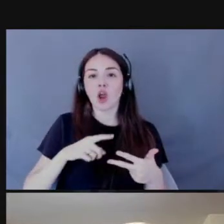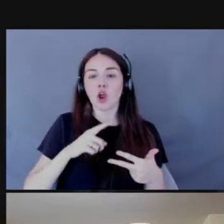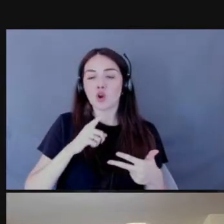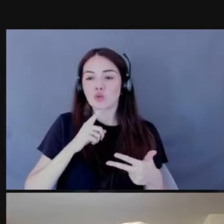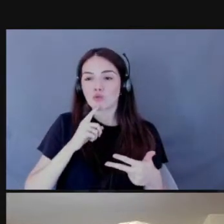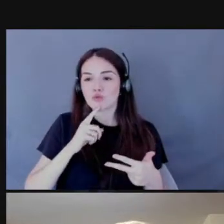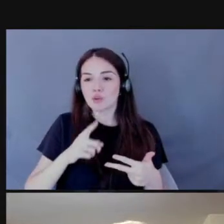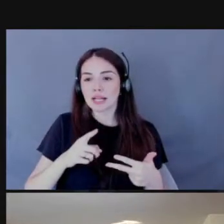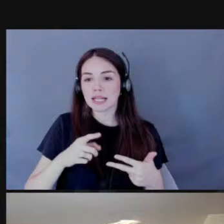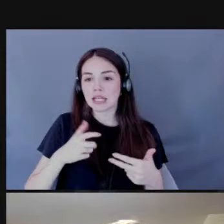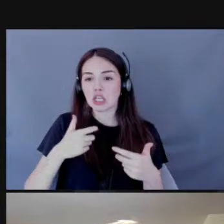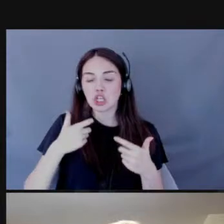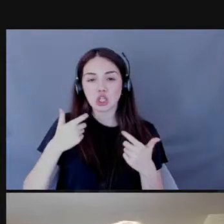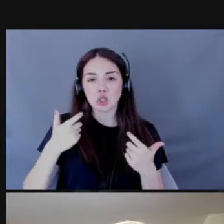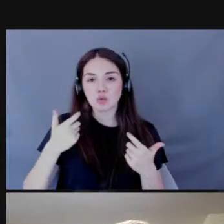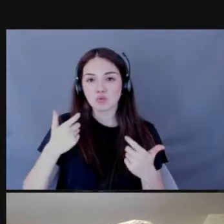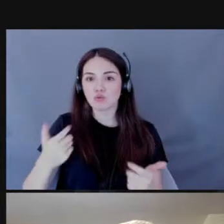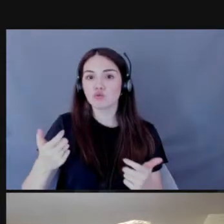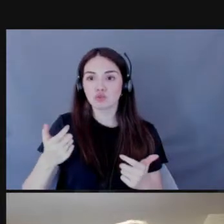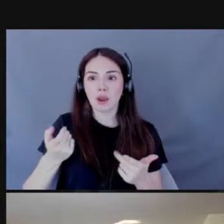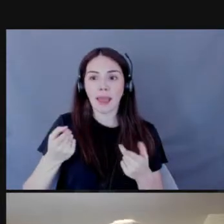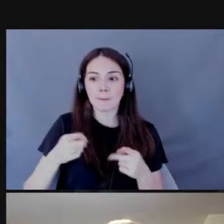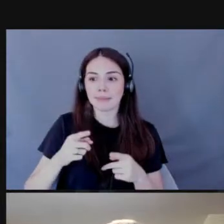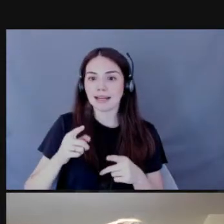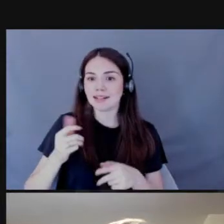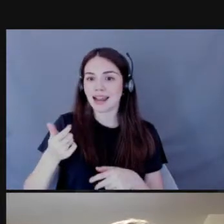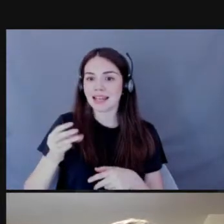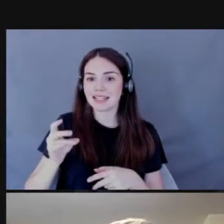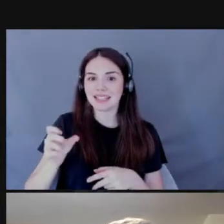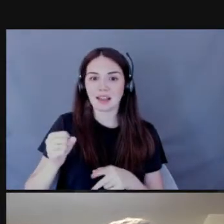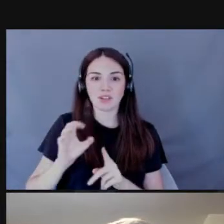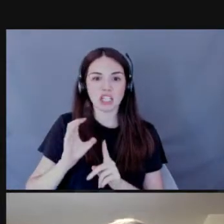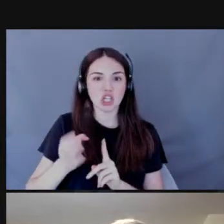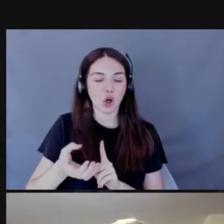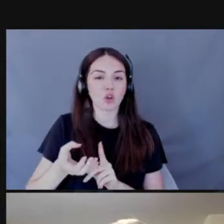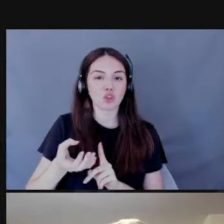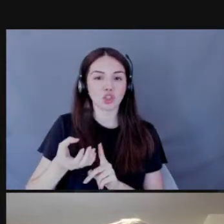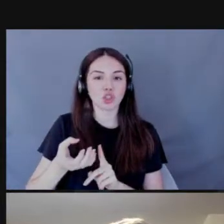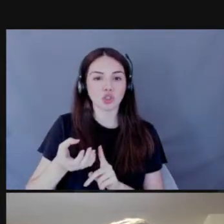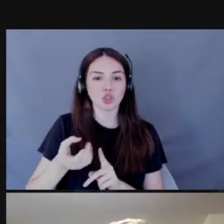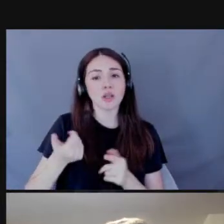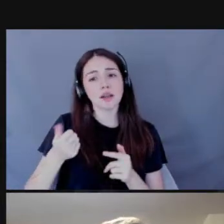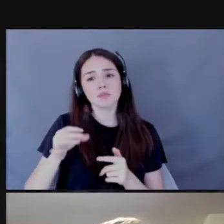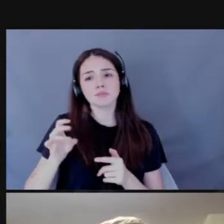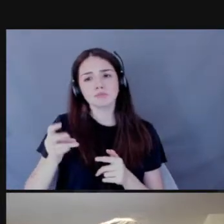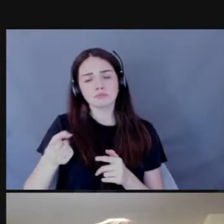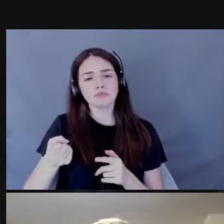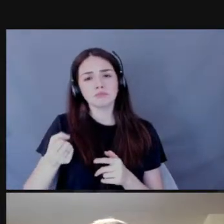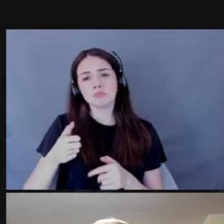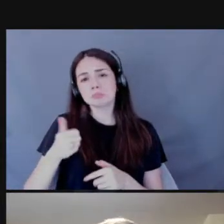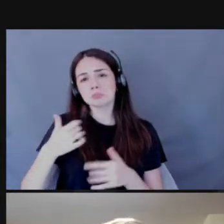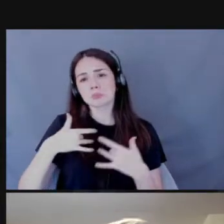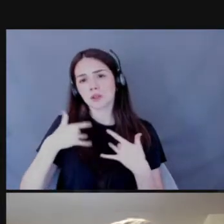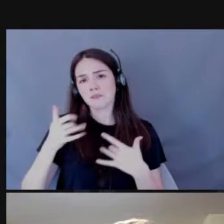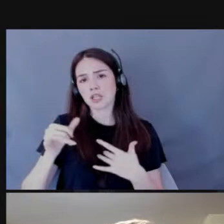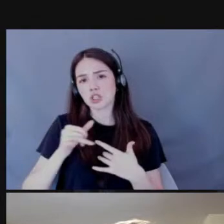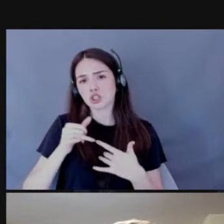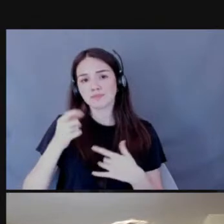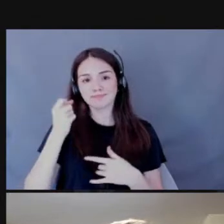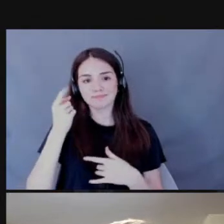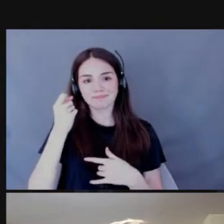this 1970s culture. Plus, there's other things happening in the 70s, too. People are really paranoid in the